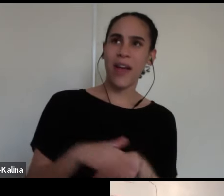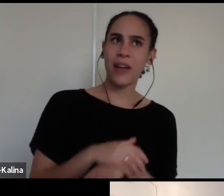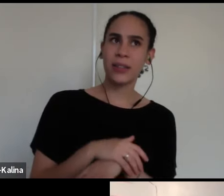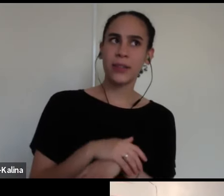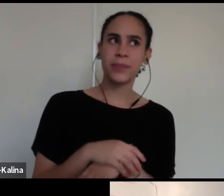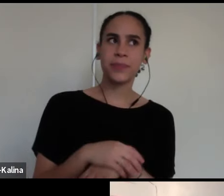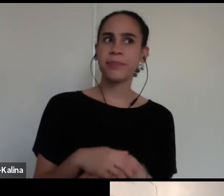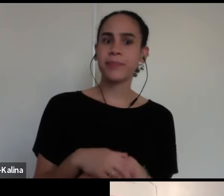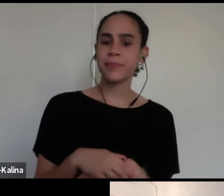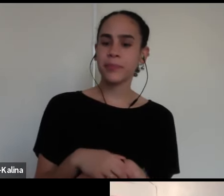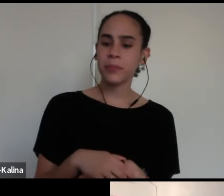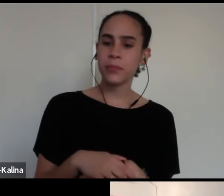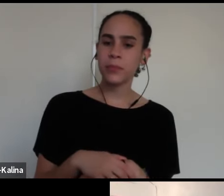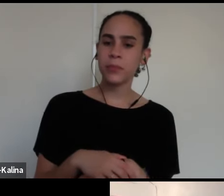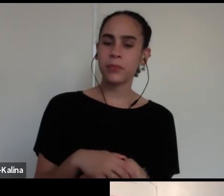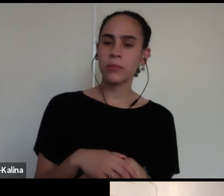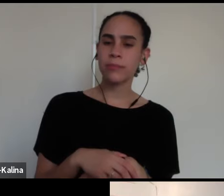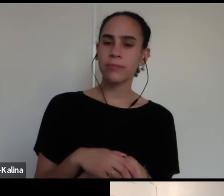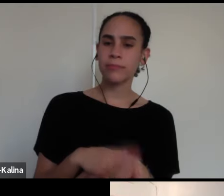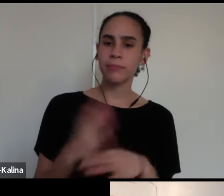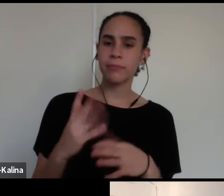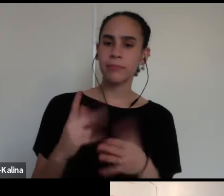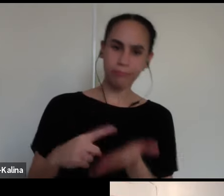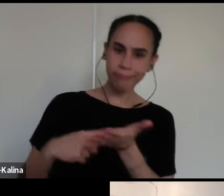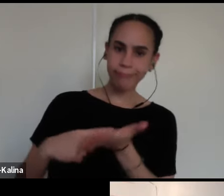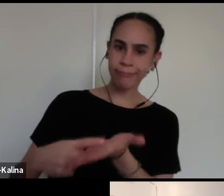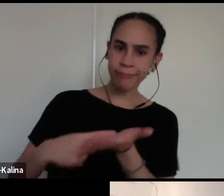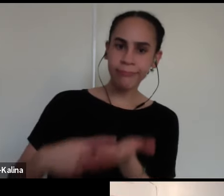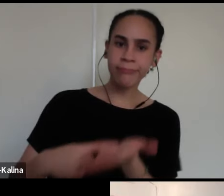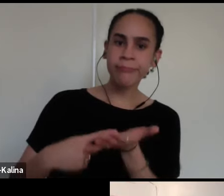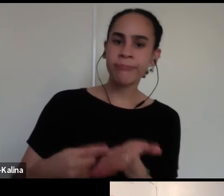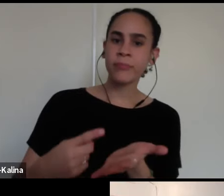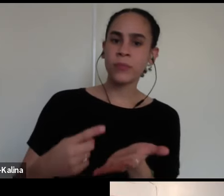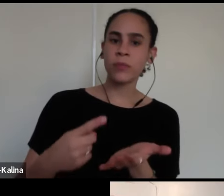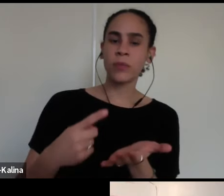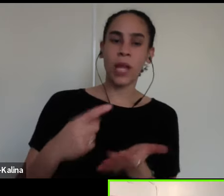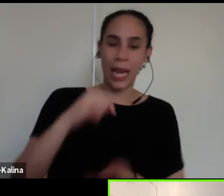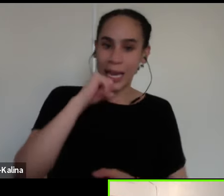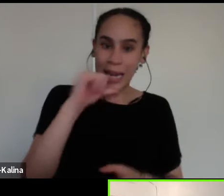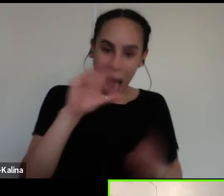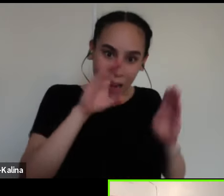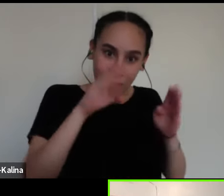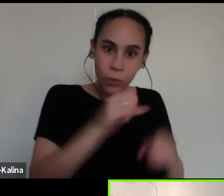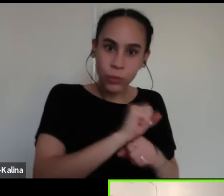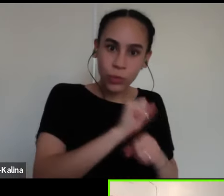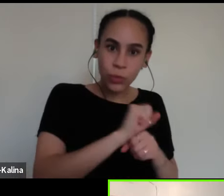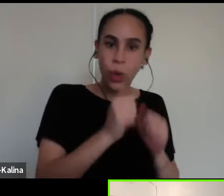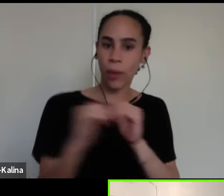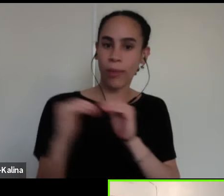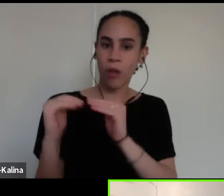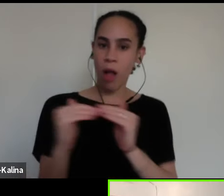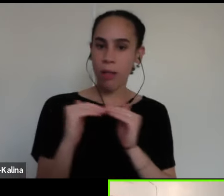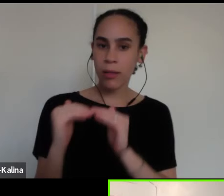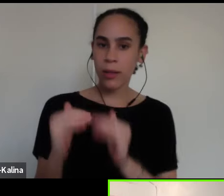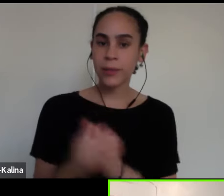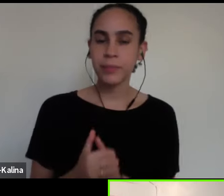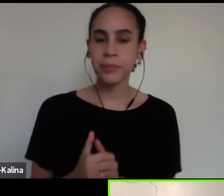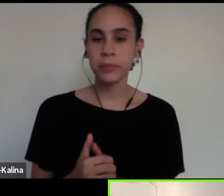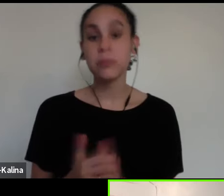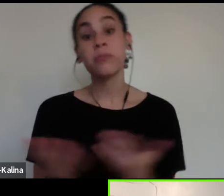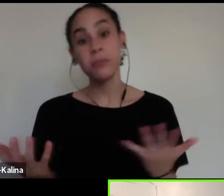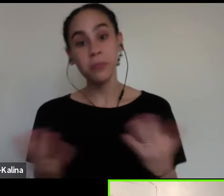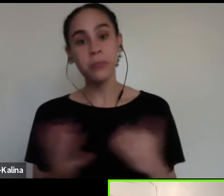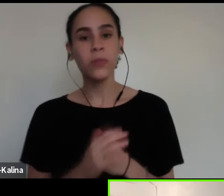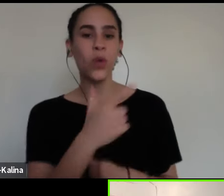kind of dialogue that is outside of work with a colleague? Yeah, I mean, you've got your normal